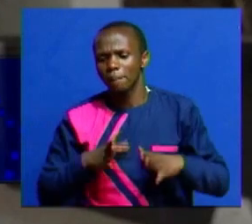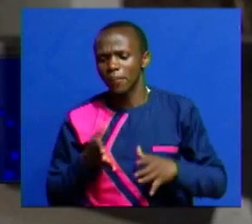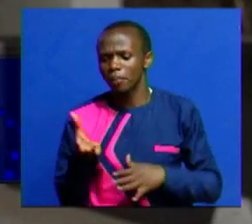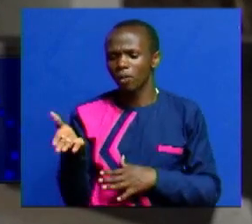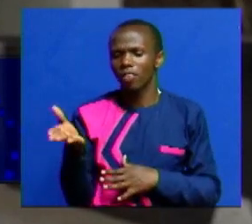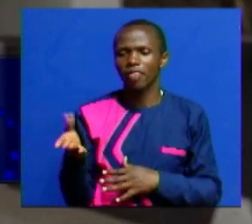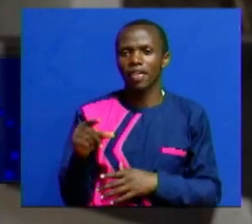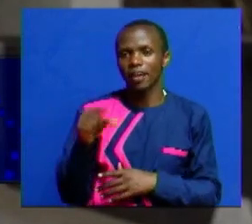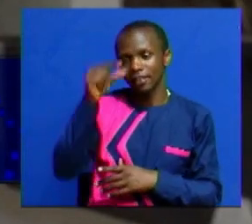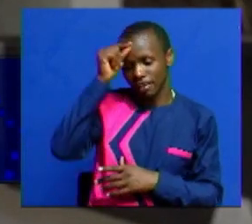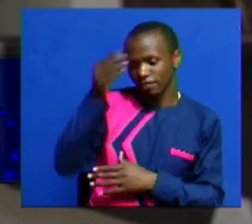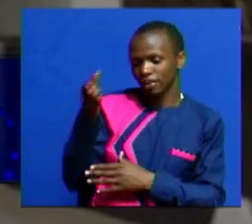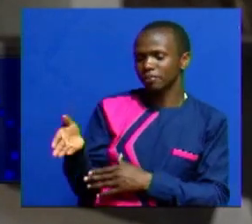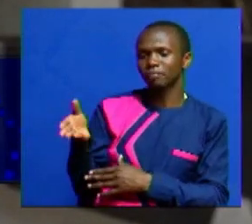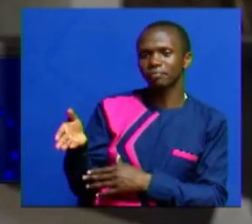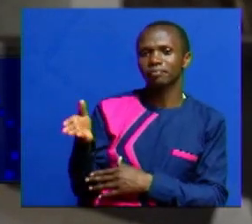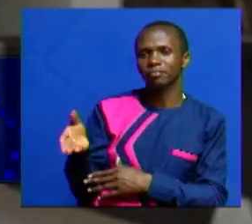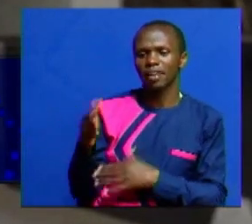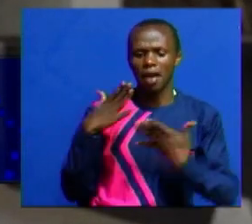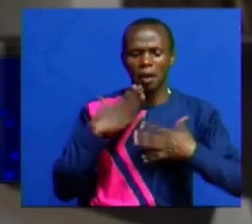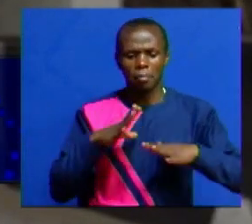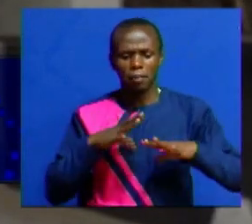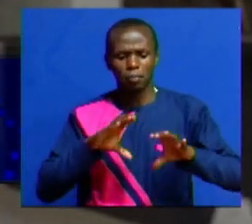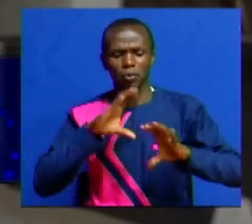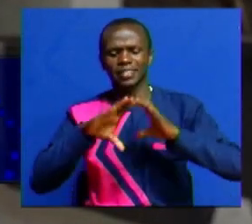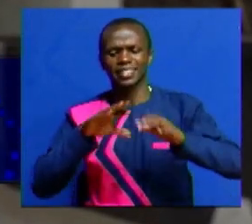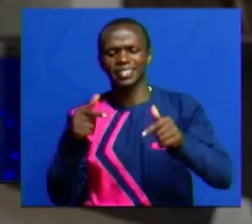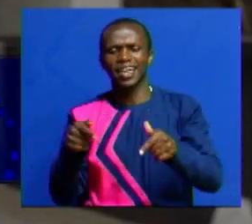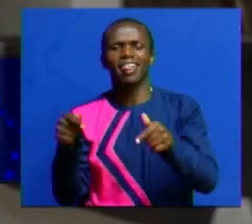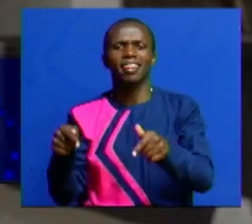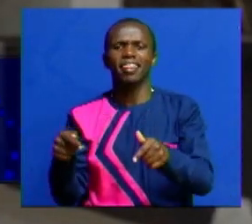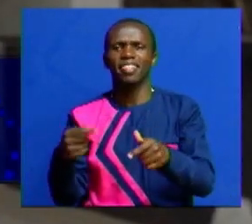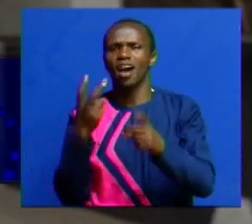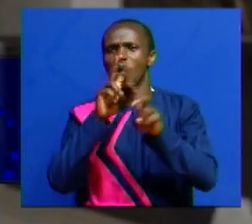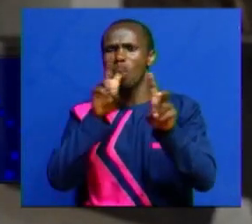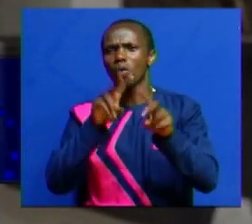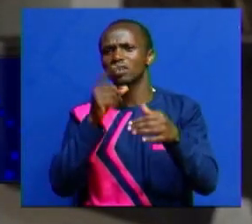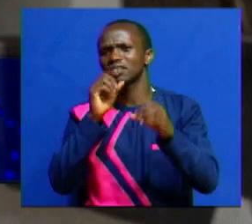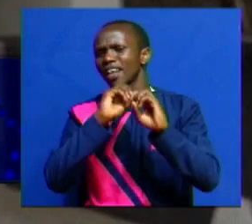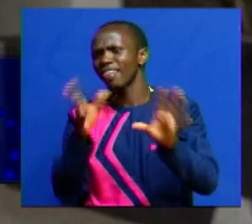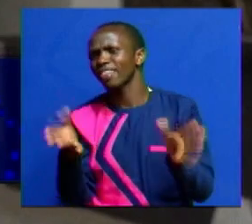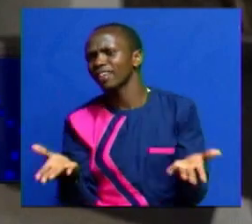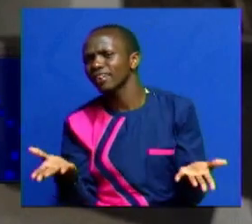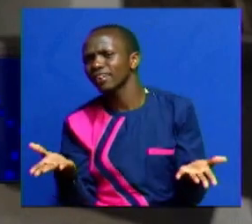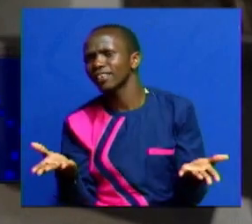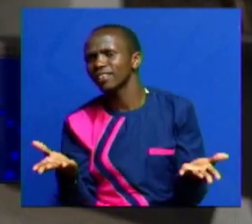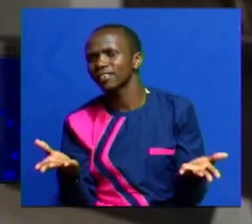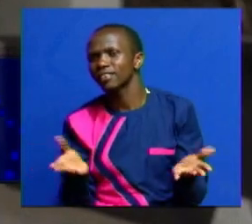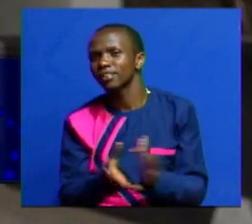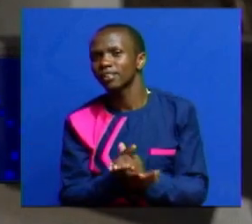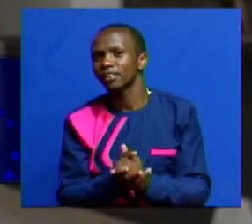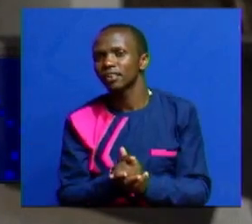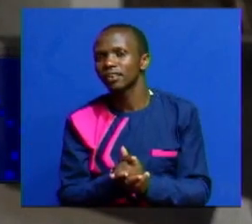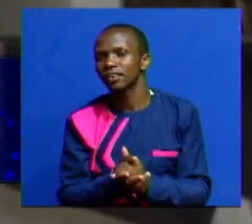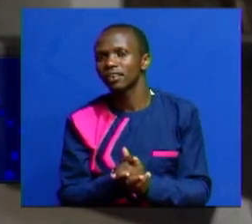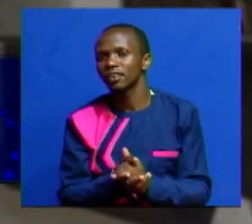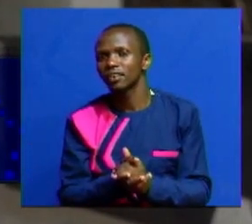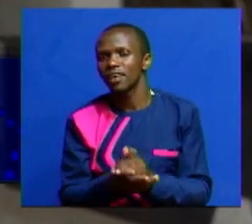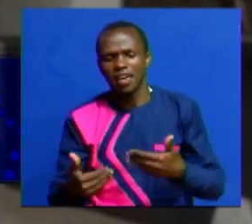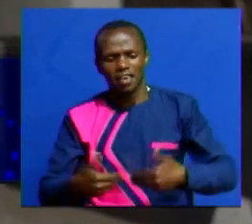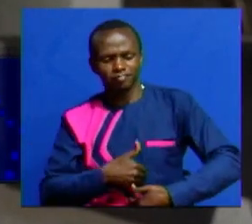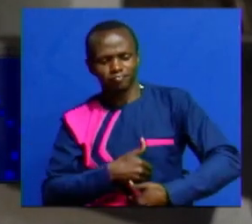hapo, majirani wako hapo, tunashangaa wakoona vitu kama hiyo, huyo mtu pastor alikuwa anafanya kumaliza watu kuwa namna